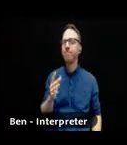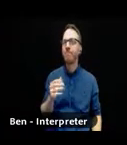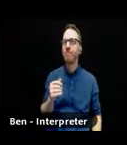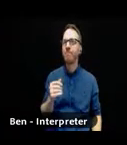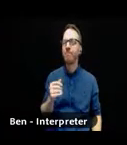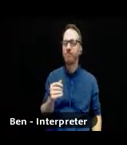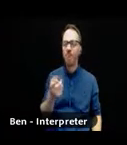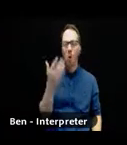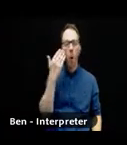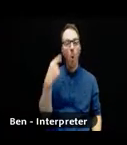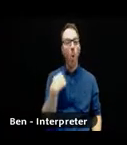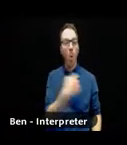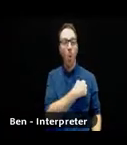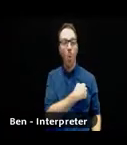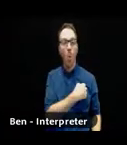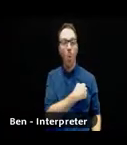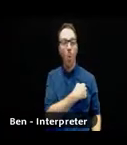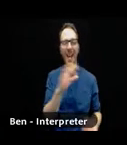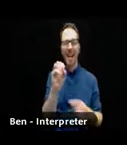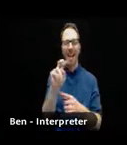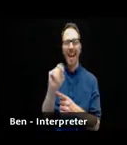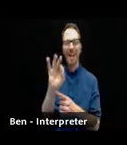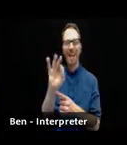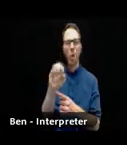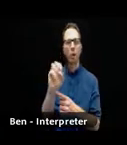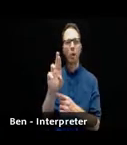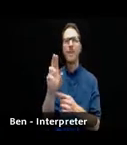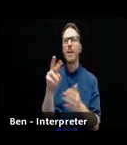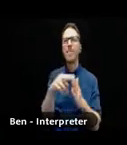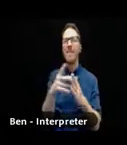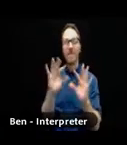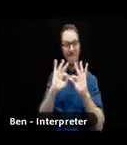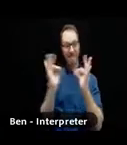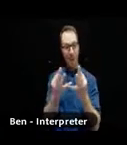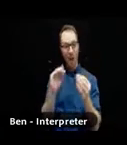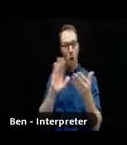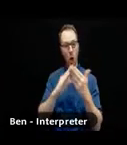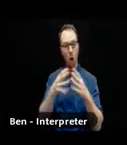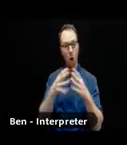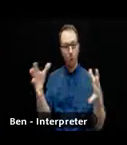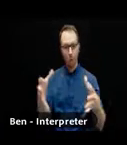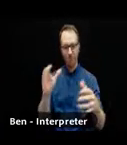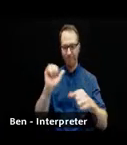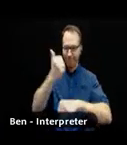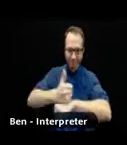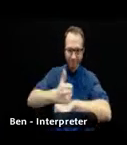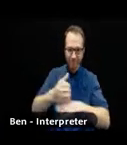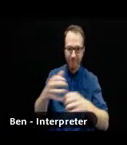you know, we're not enforcers in the sense that the families and communities